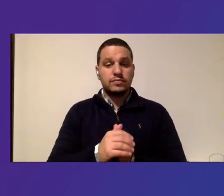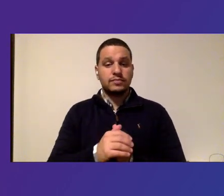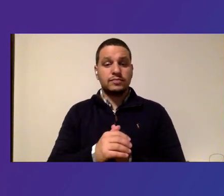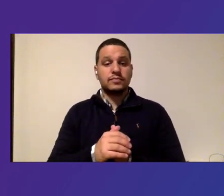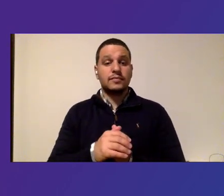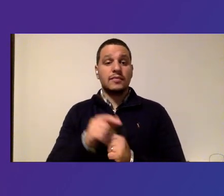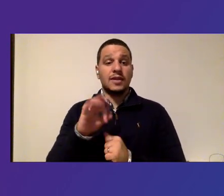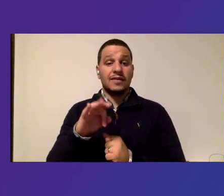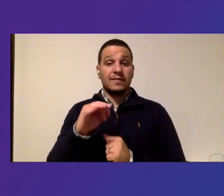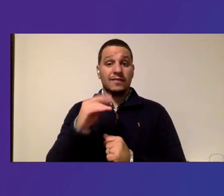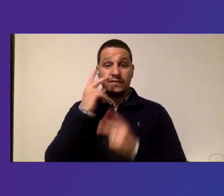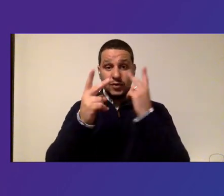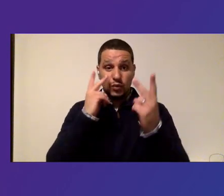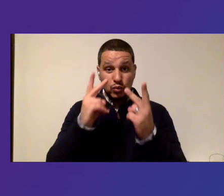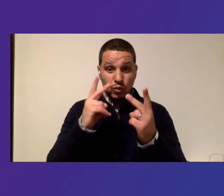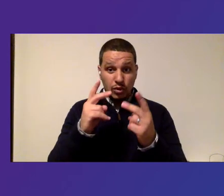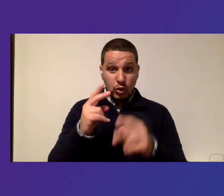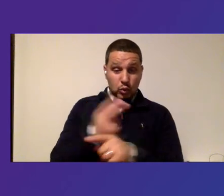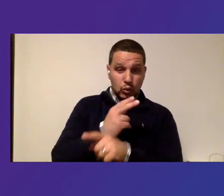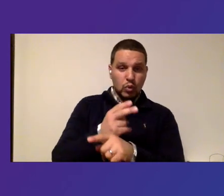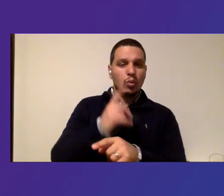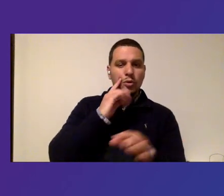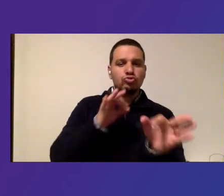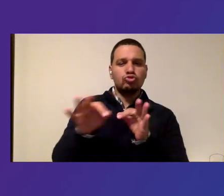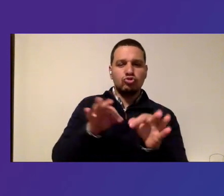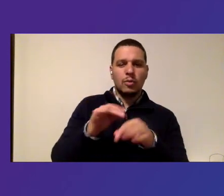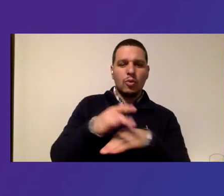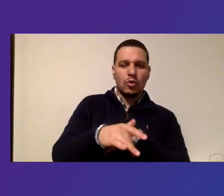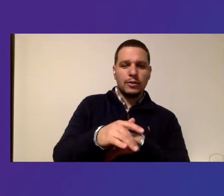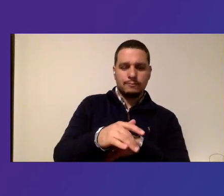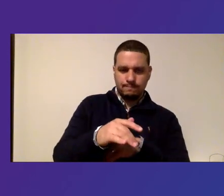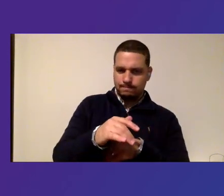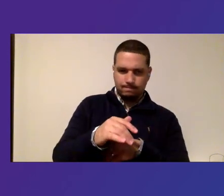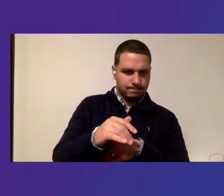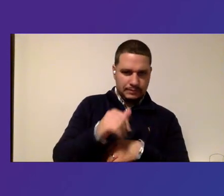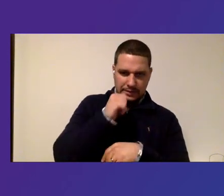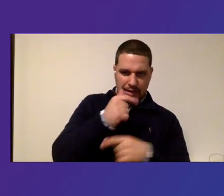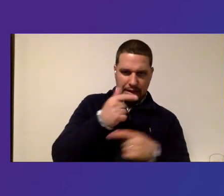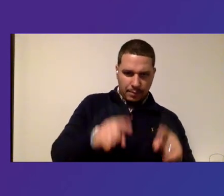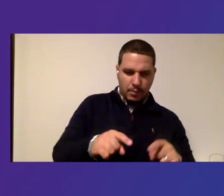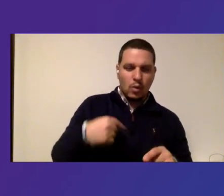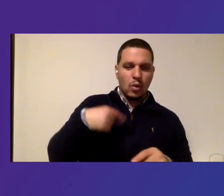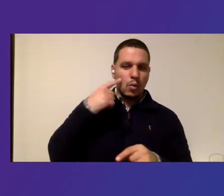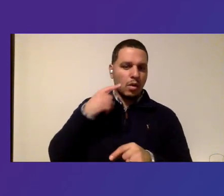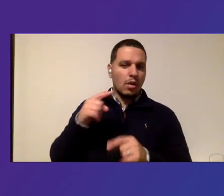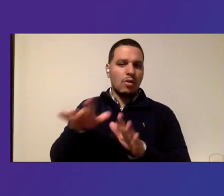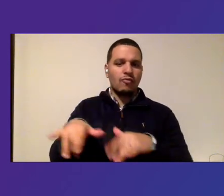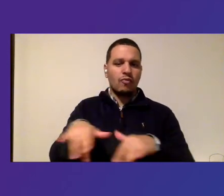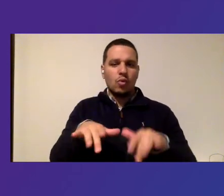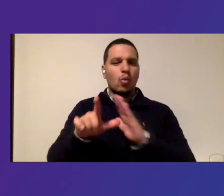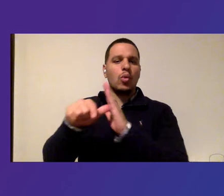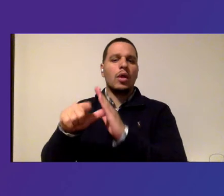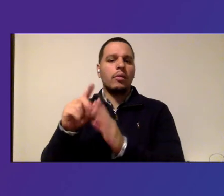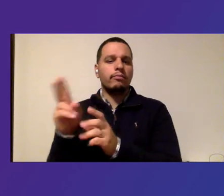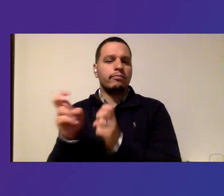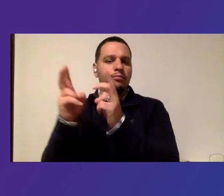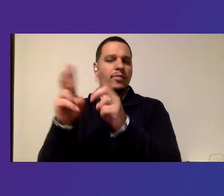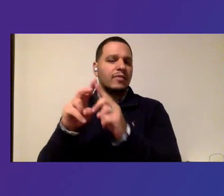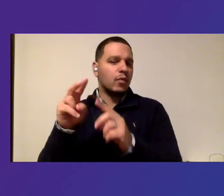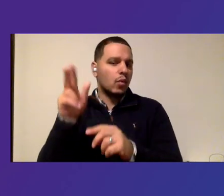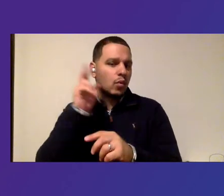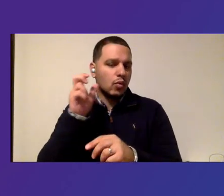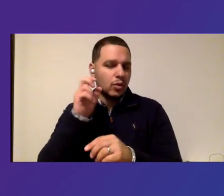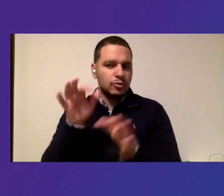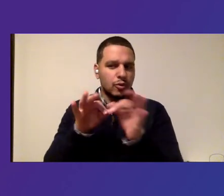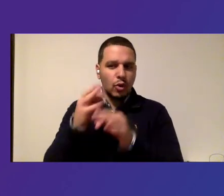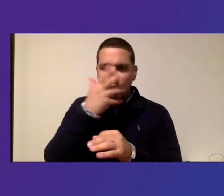orally, which some of did not happen earlier. We will audio describe those and have them available later. And New York